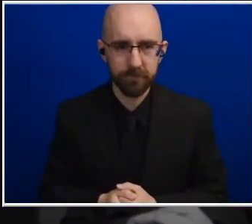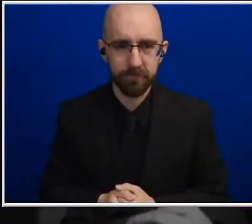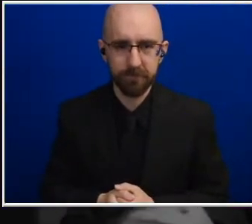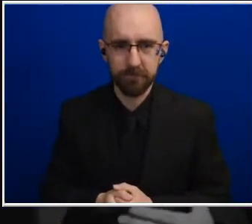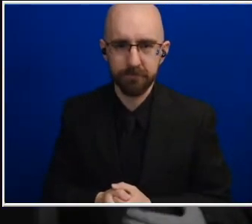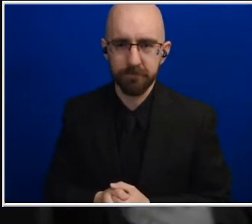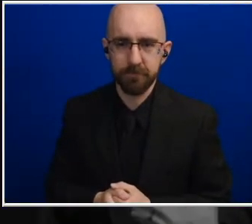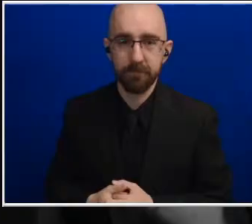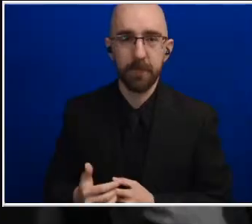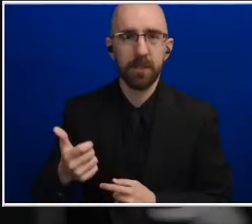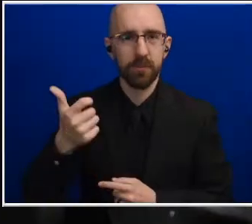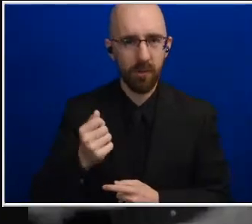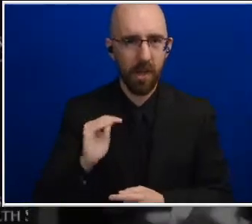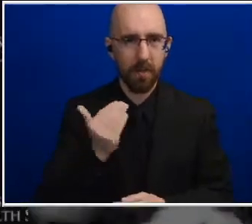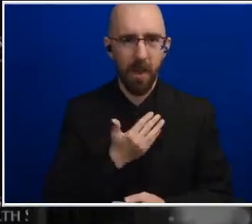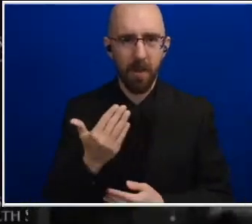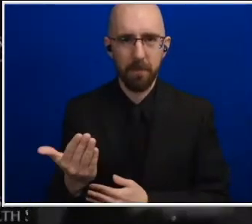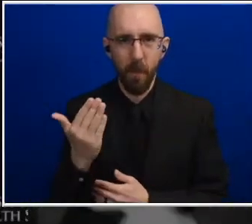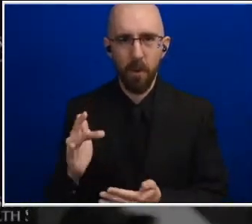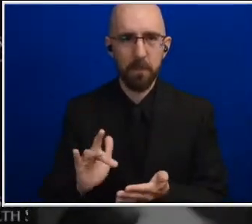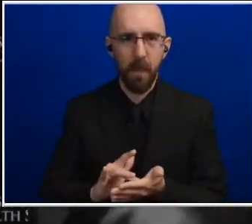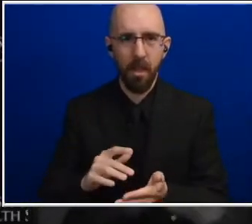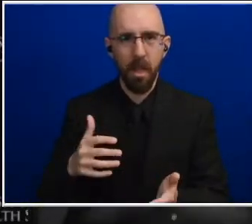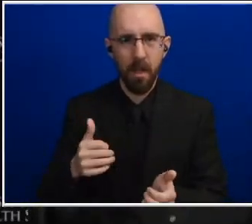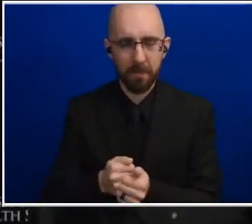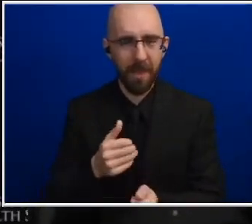Subscribe to our morning medical update and Open